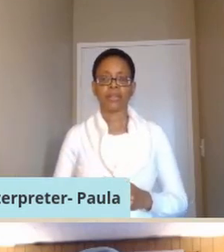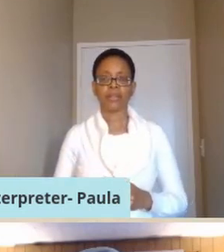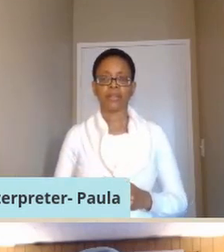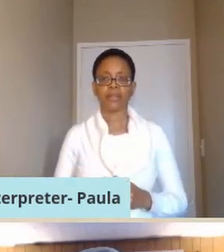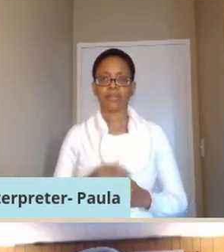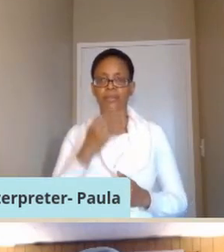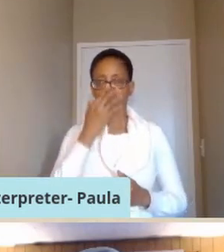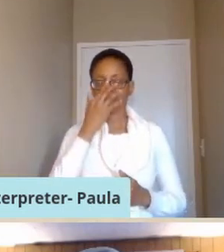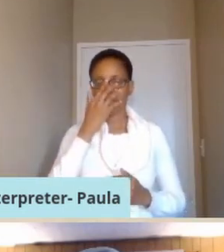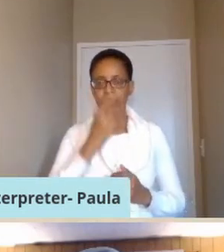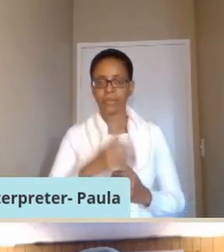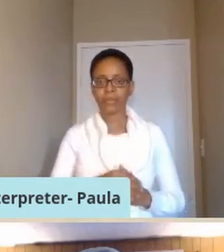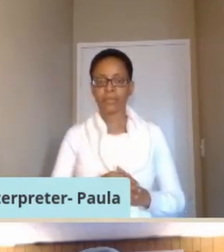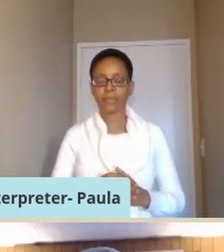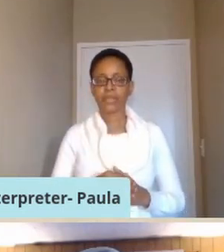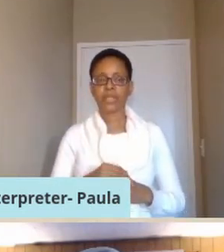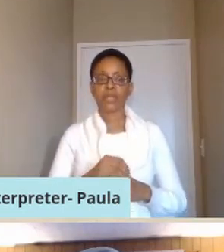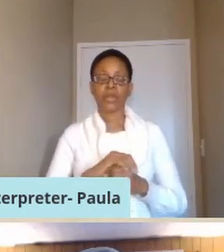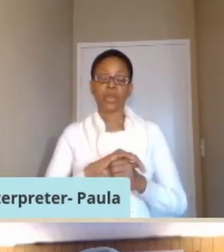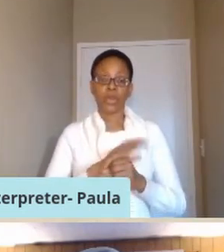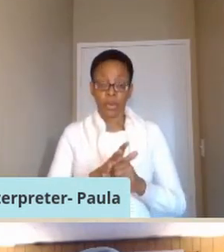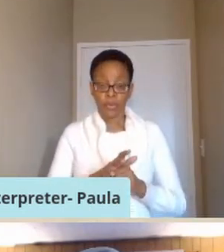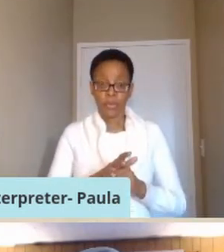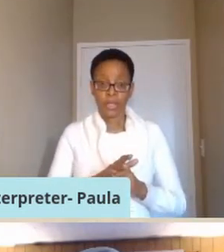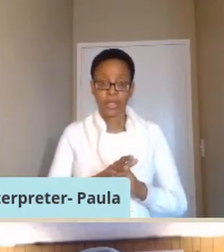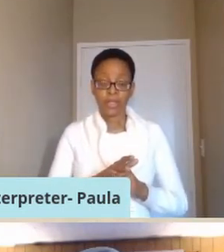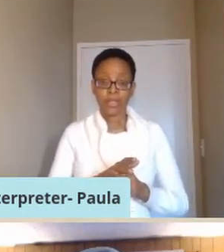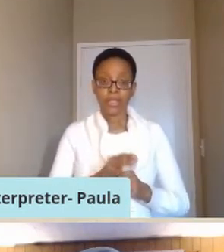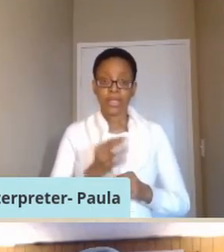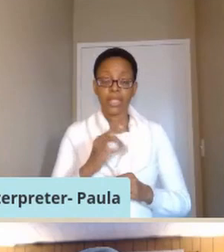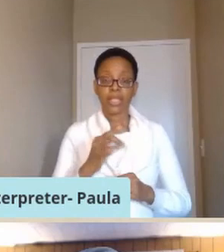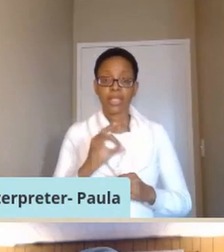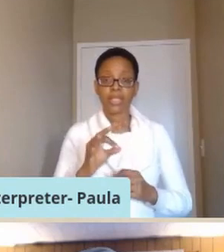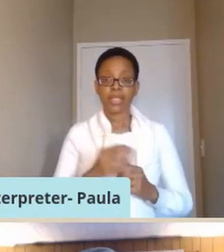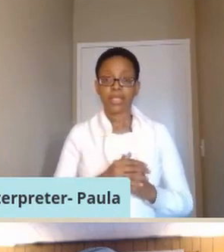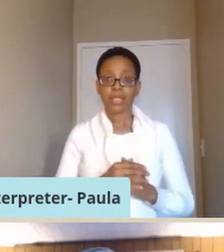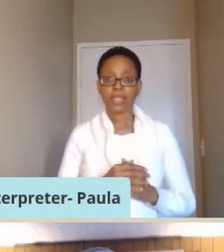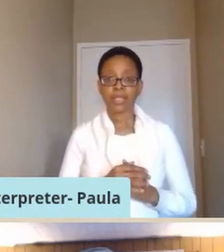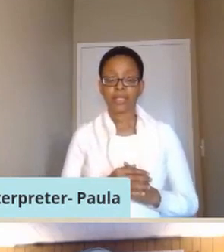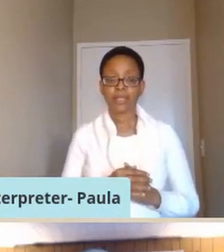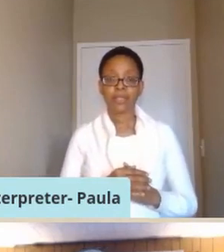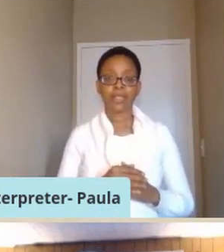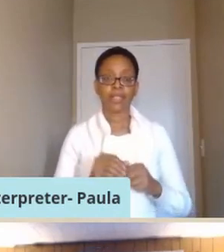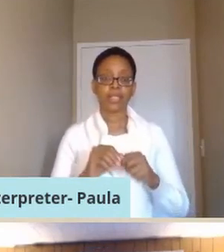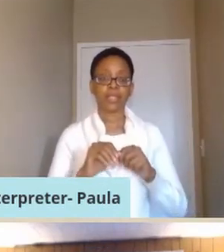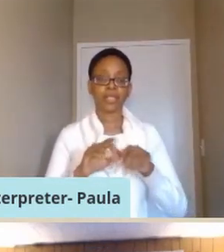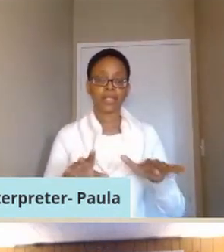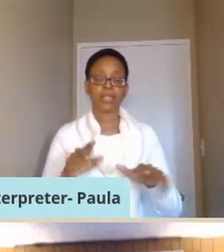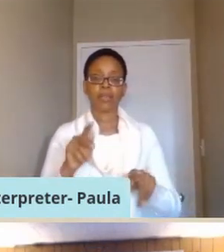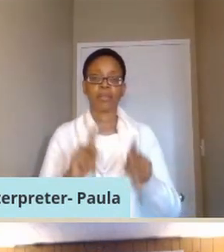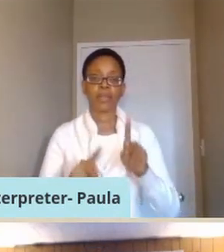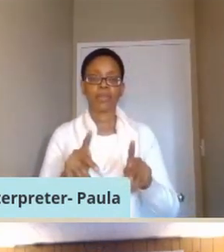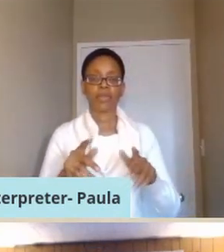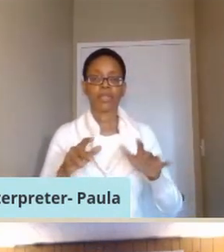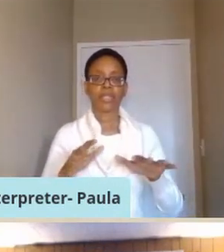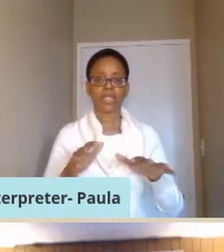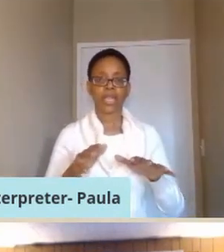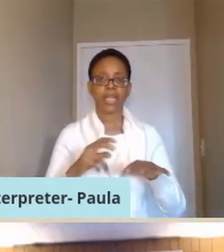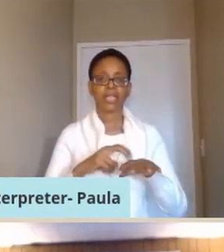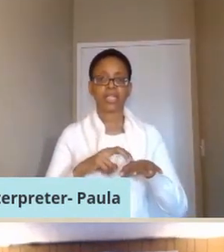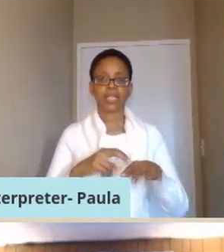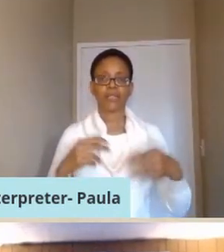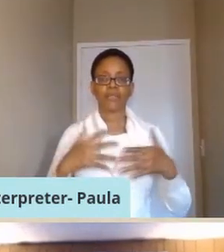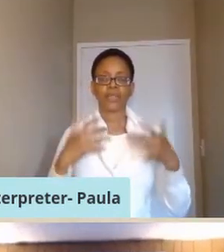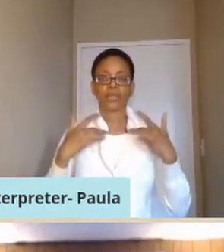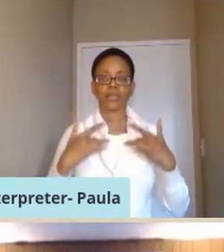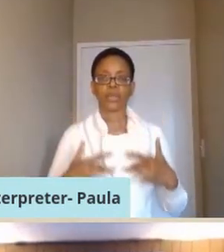So in regard to COVID-19, as it's known that it's creating anxiety, fear, depression in the societies,